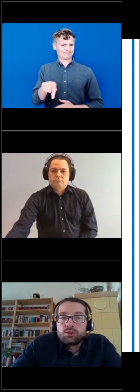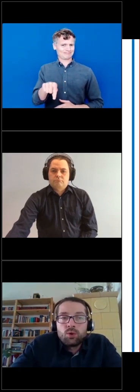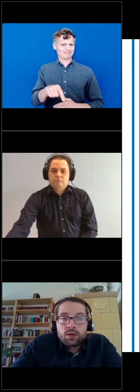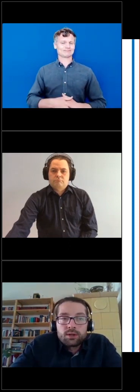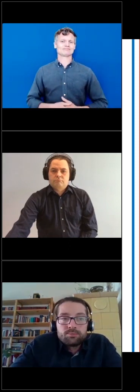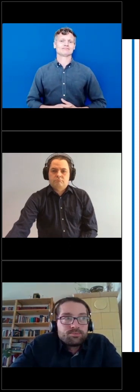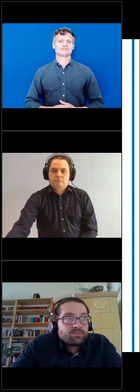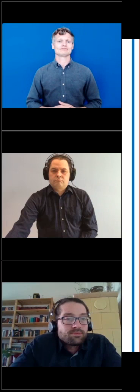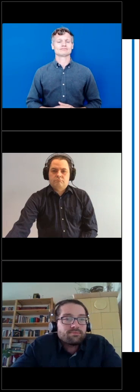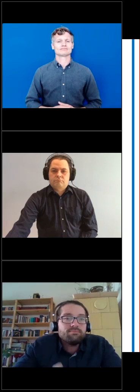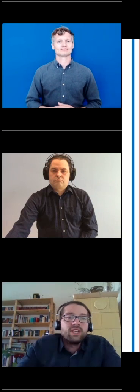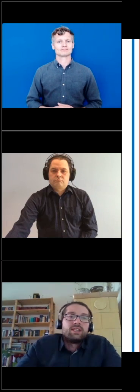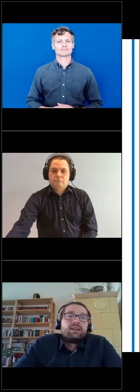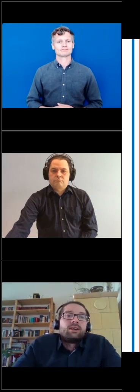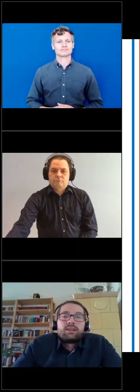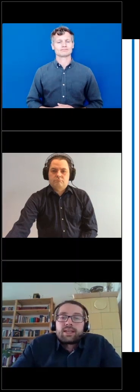leavenonebehind@deutschland.hi.org.